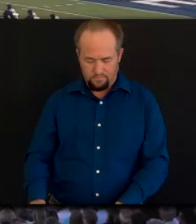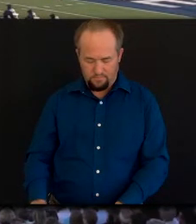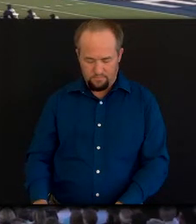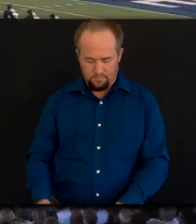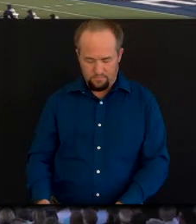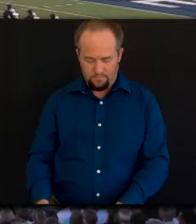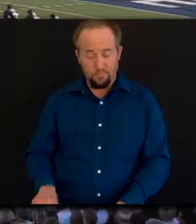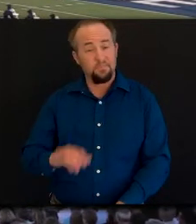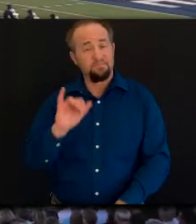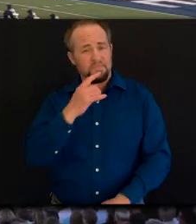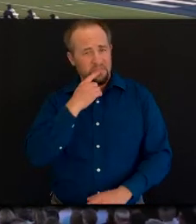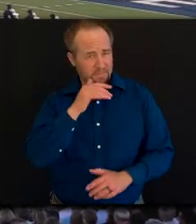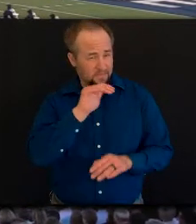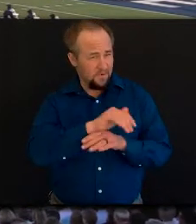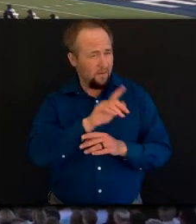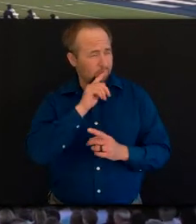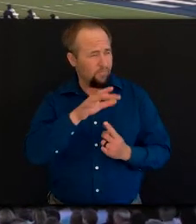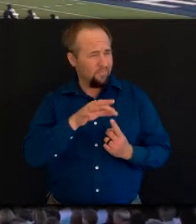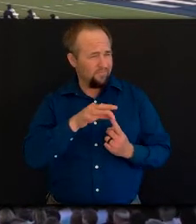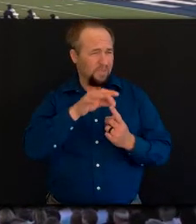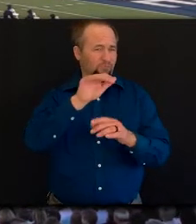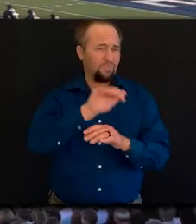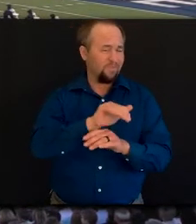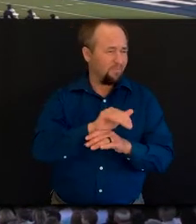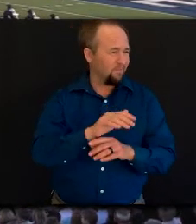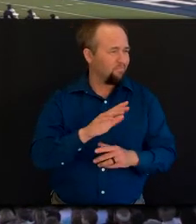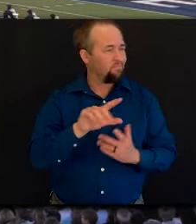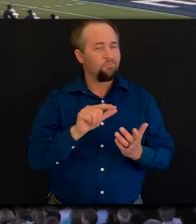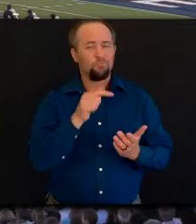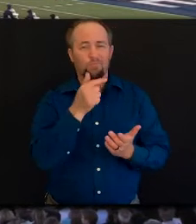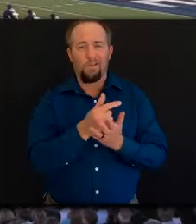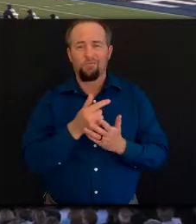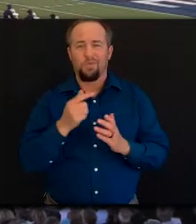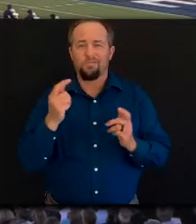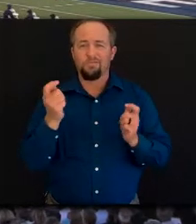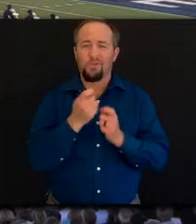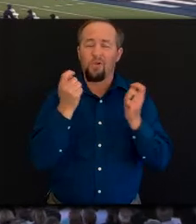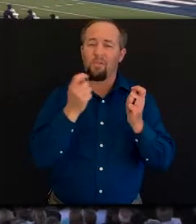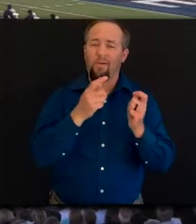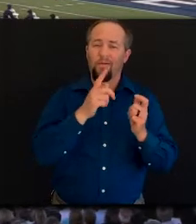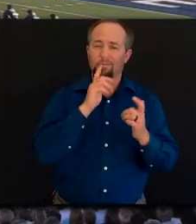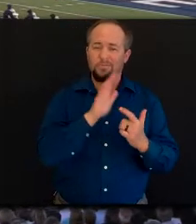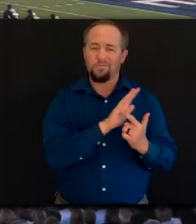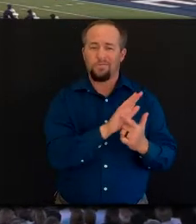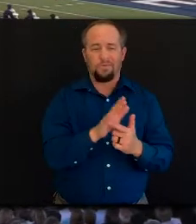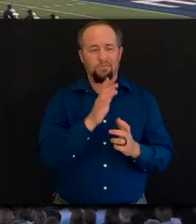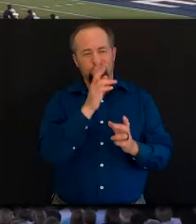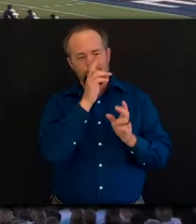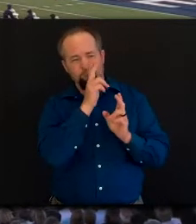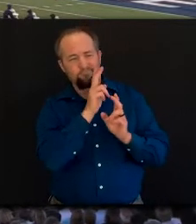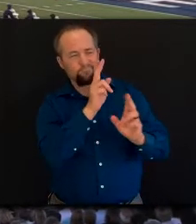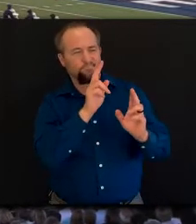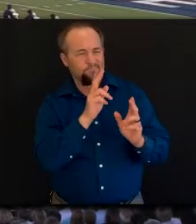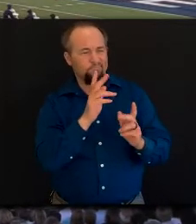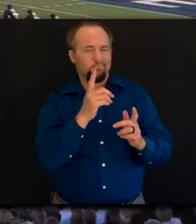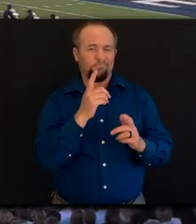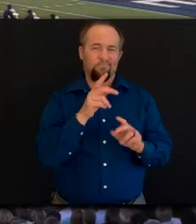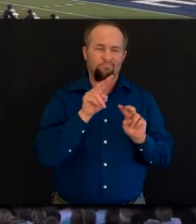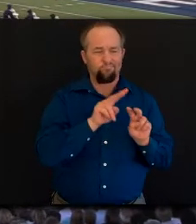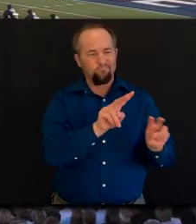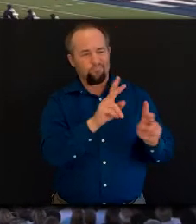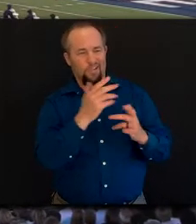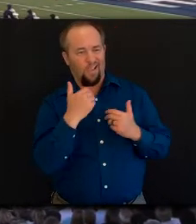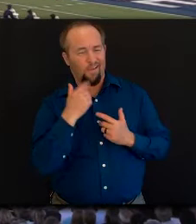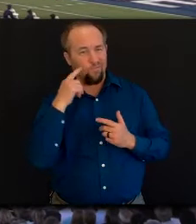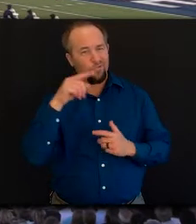As I said, tonight is a very special evening. Our graduation ceremony reflects the high esteem and admiration that we hold for you, the